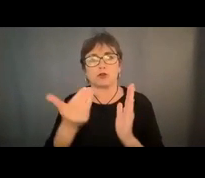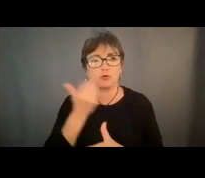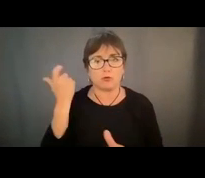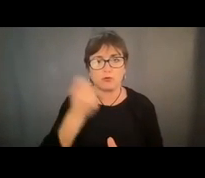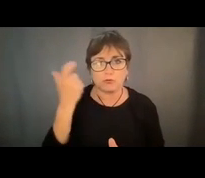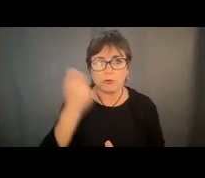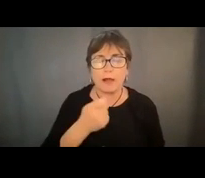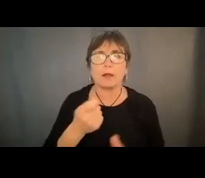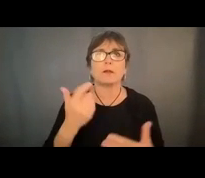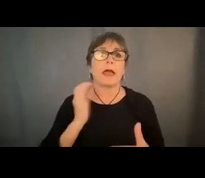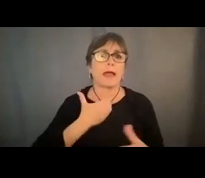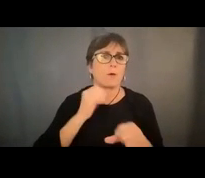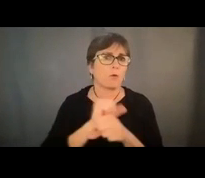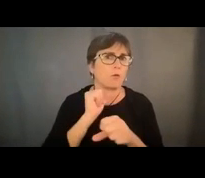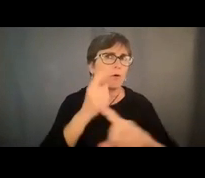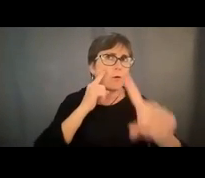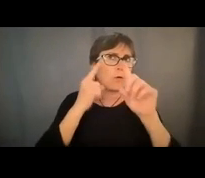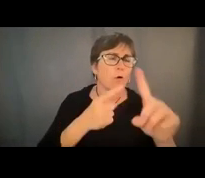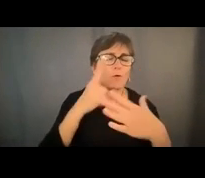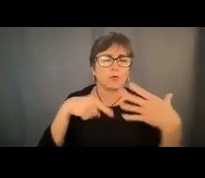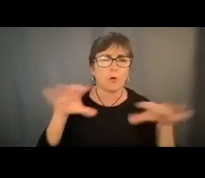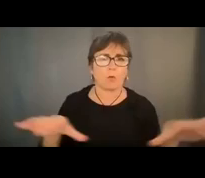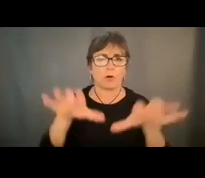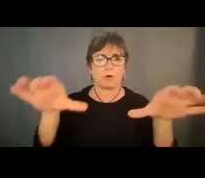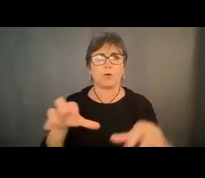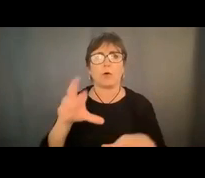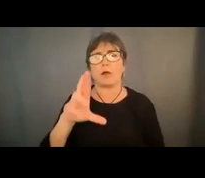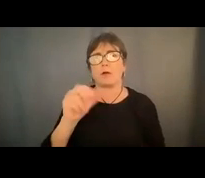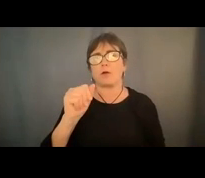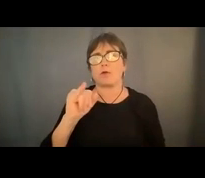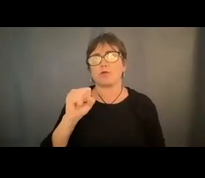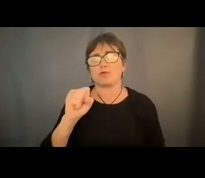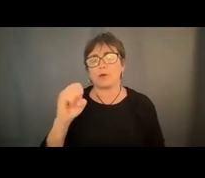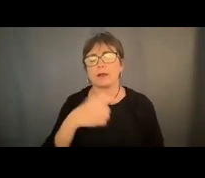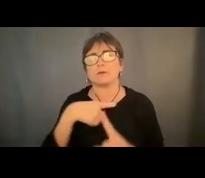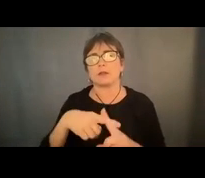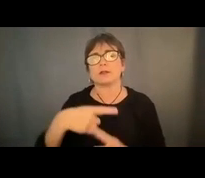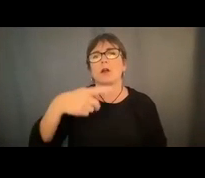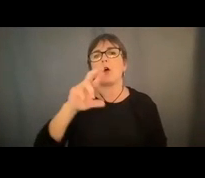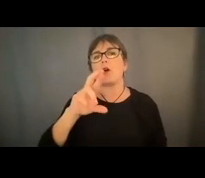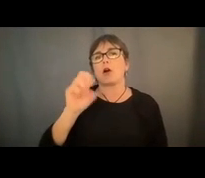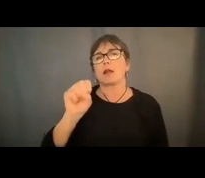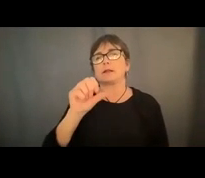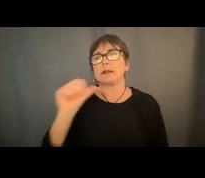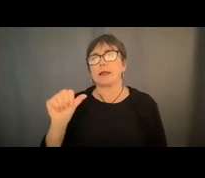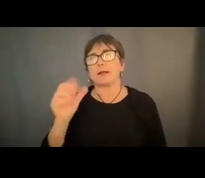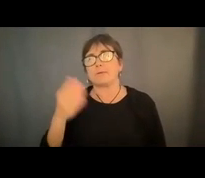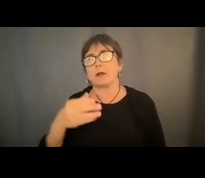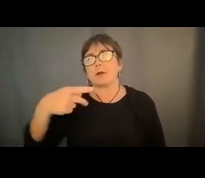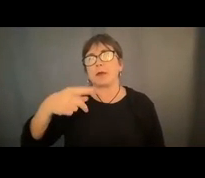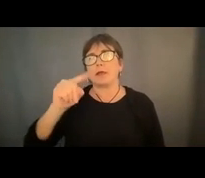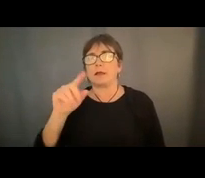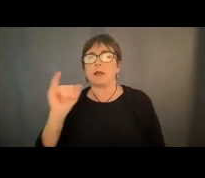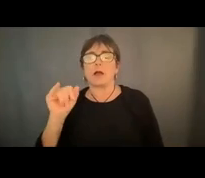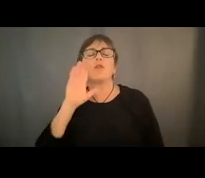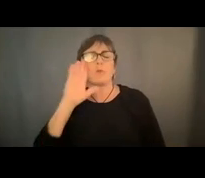do here at RAISE and the RSA PTIs, which, as she mentioned, you will hear more about. But